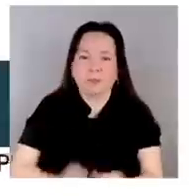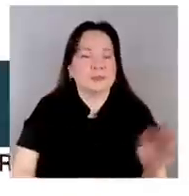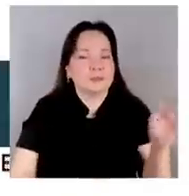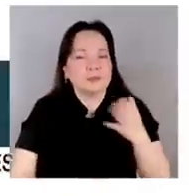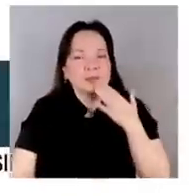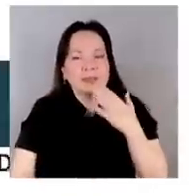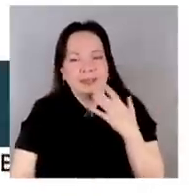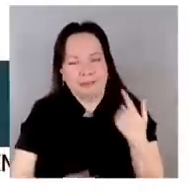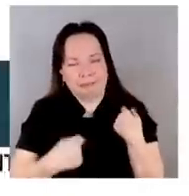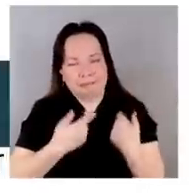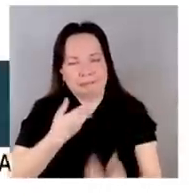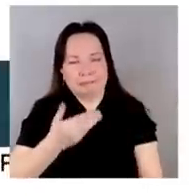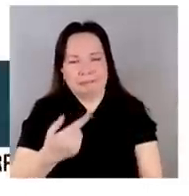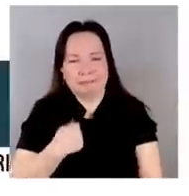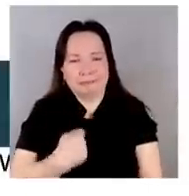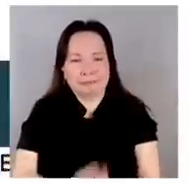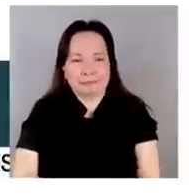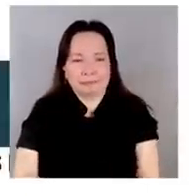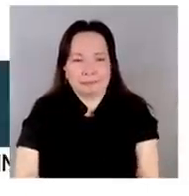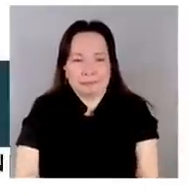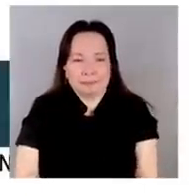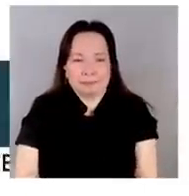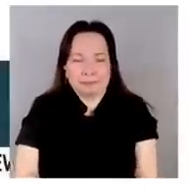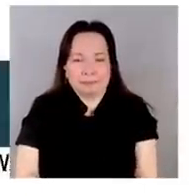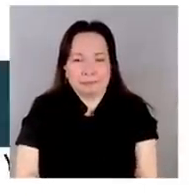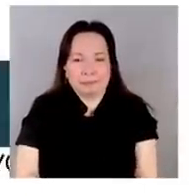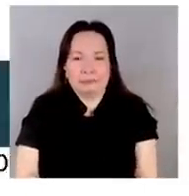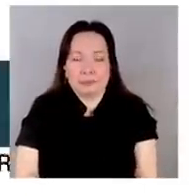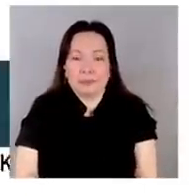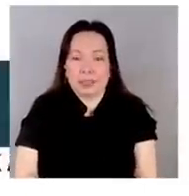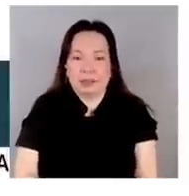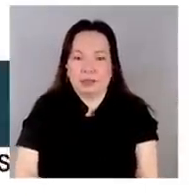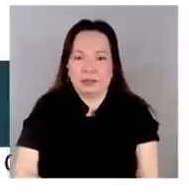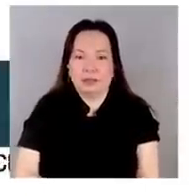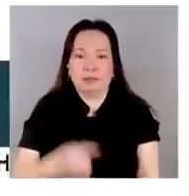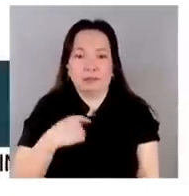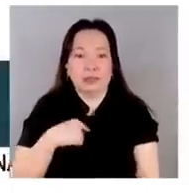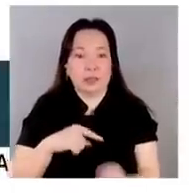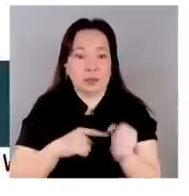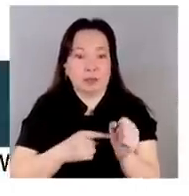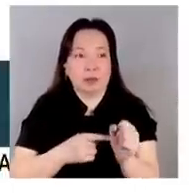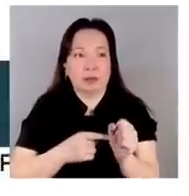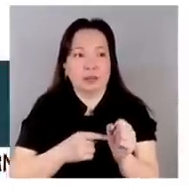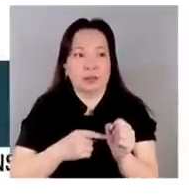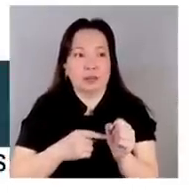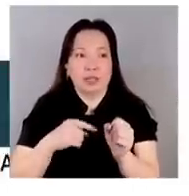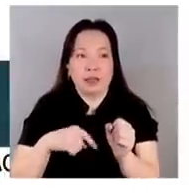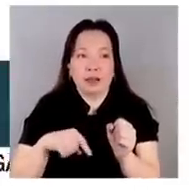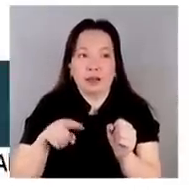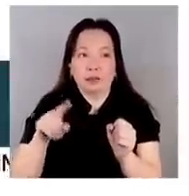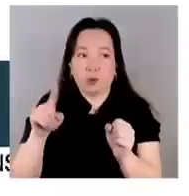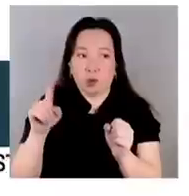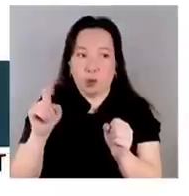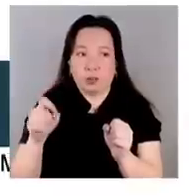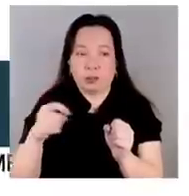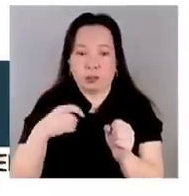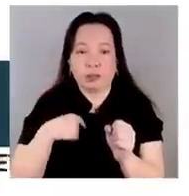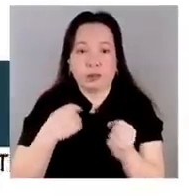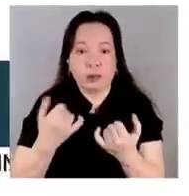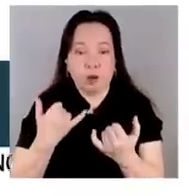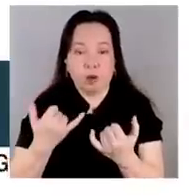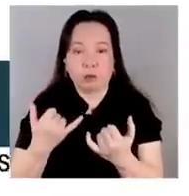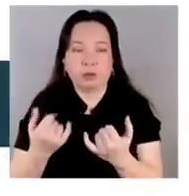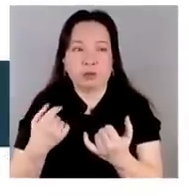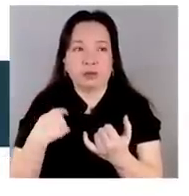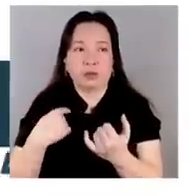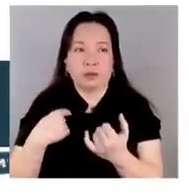me on. All right, Elaine, I'm going to start off with this question. You are here at a time when the